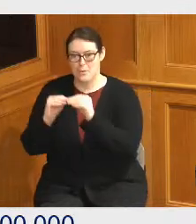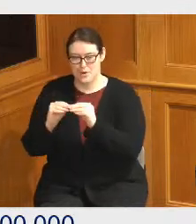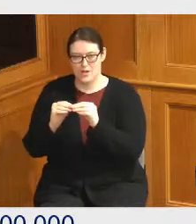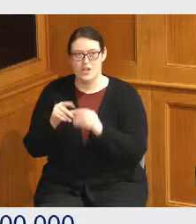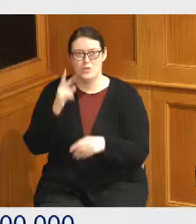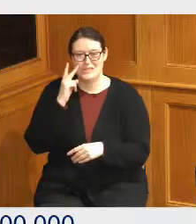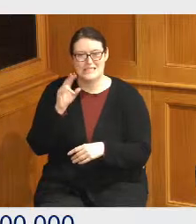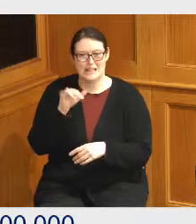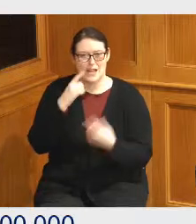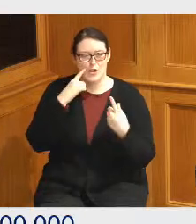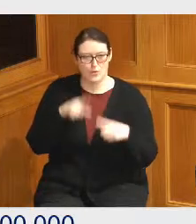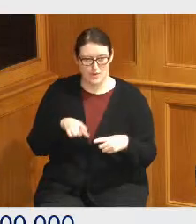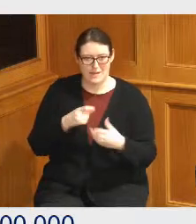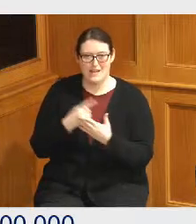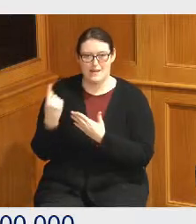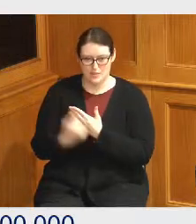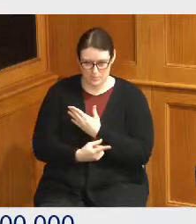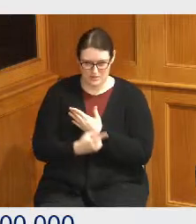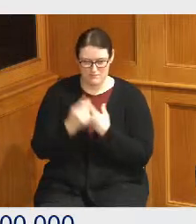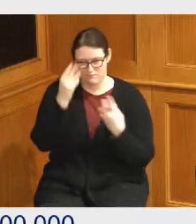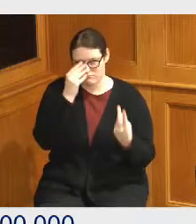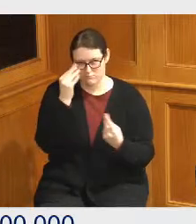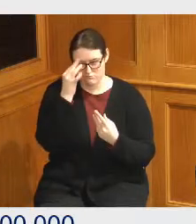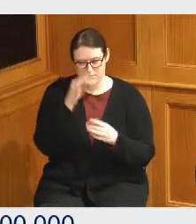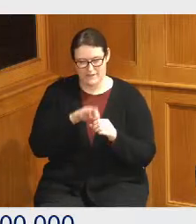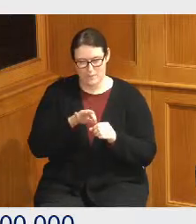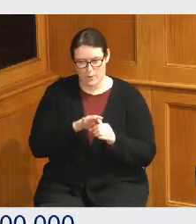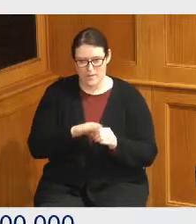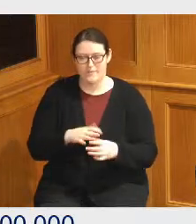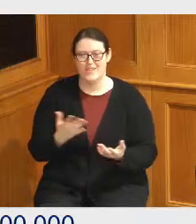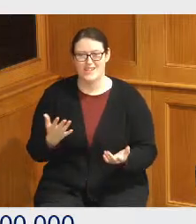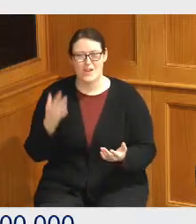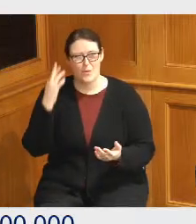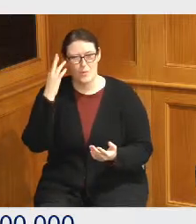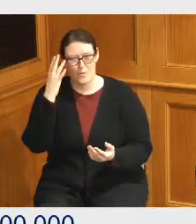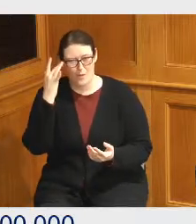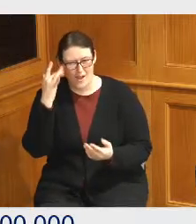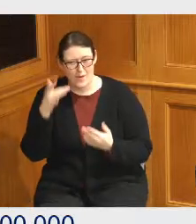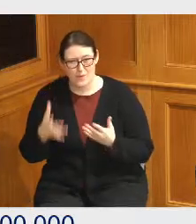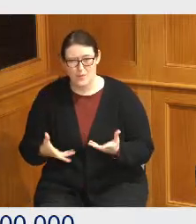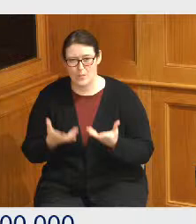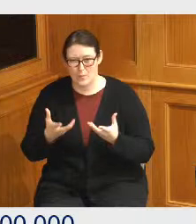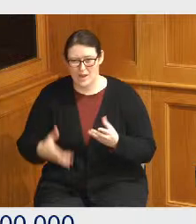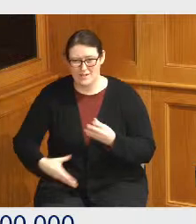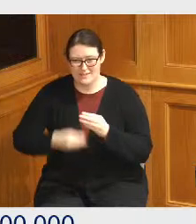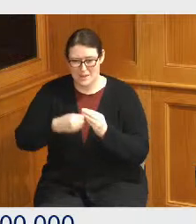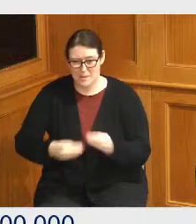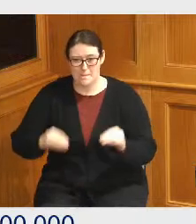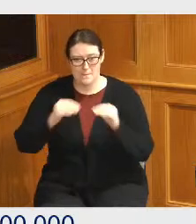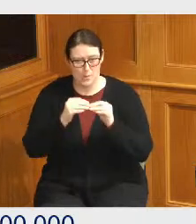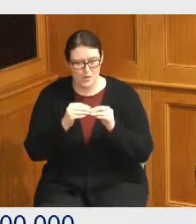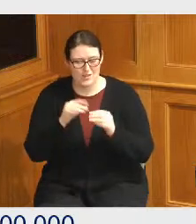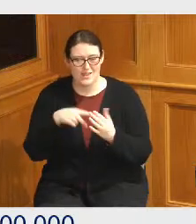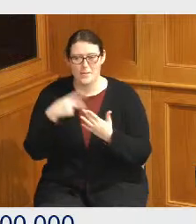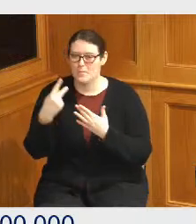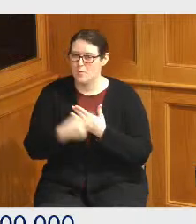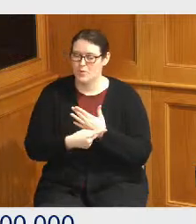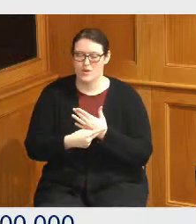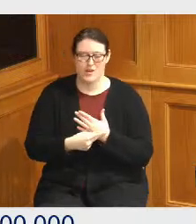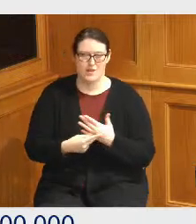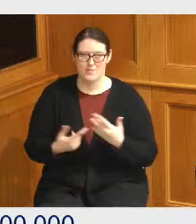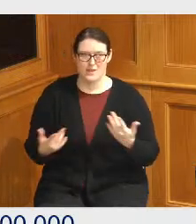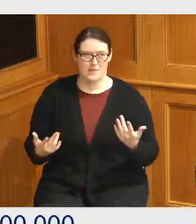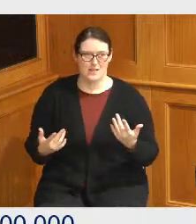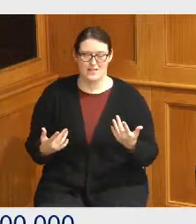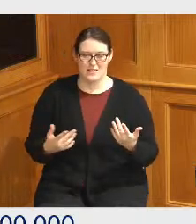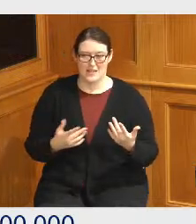board next week for consideration. The reason to add additional funding to this program is, again, the program appears